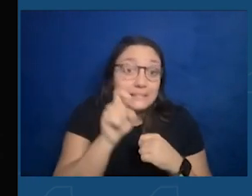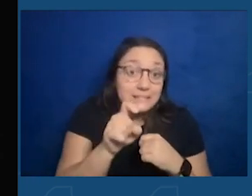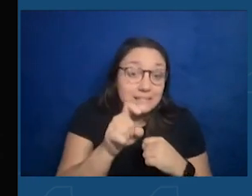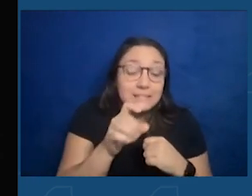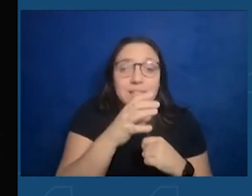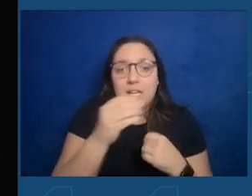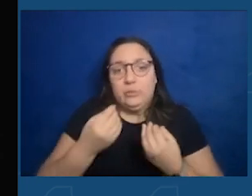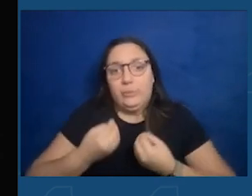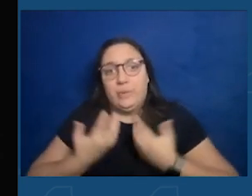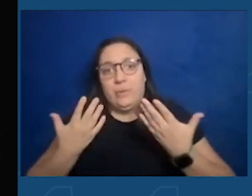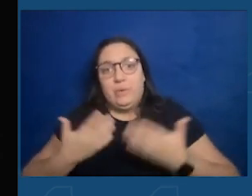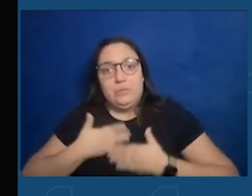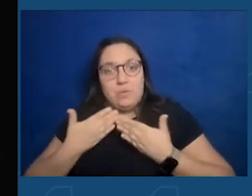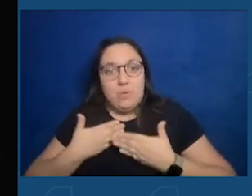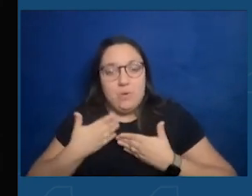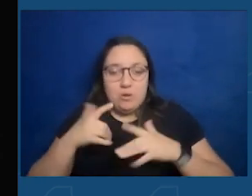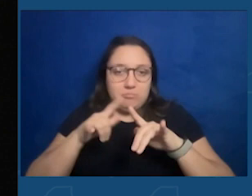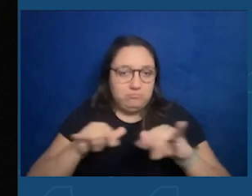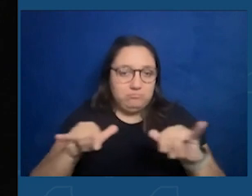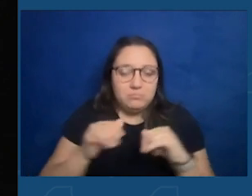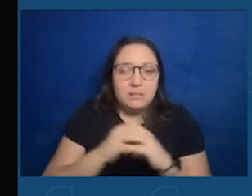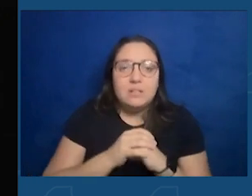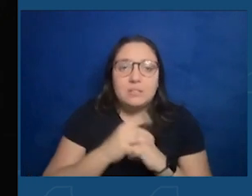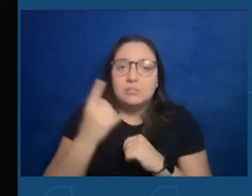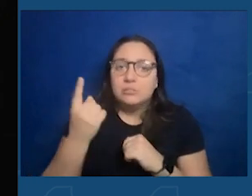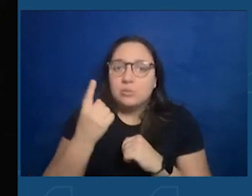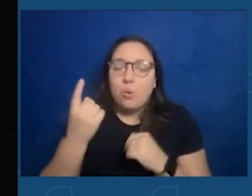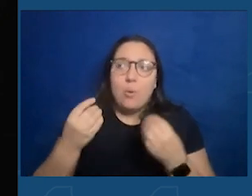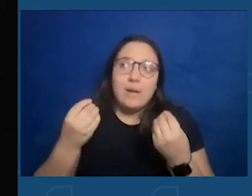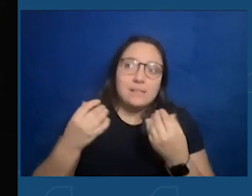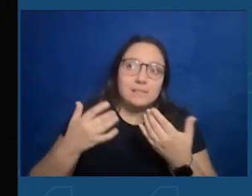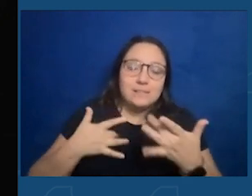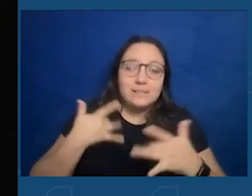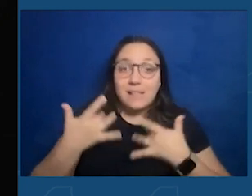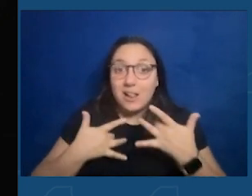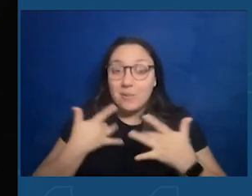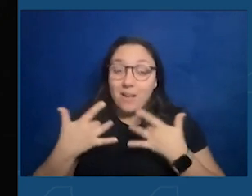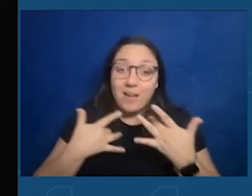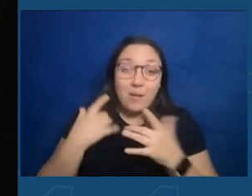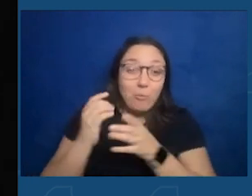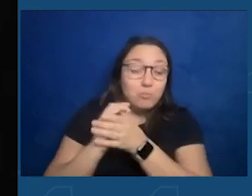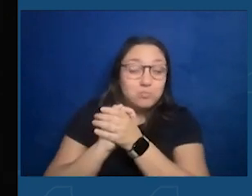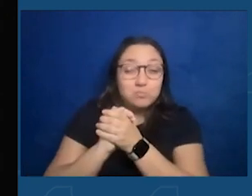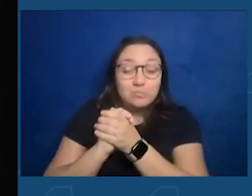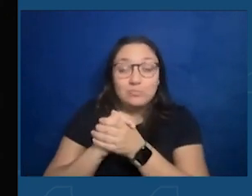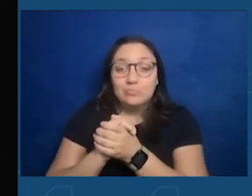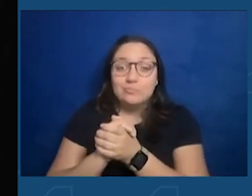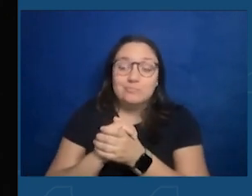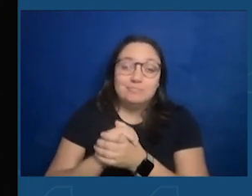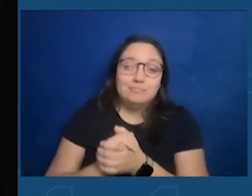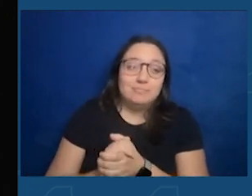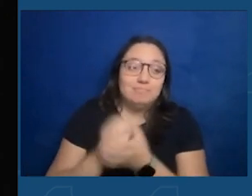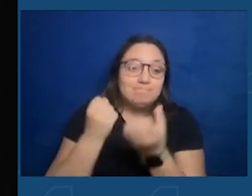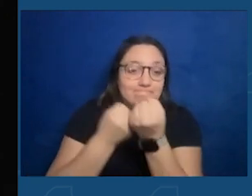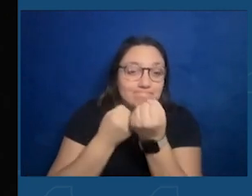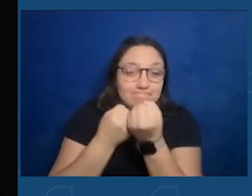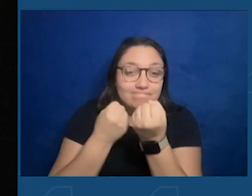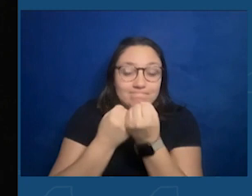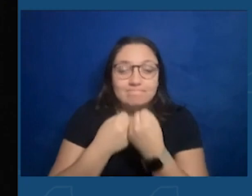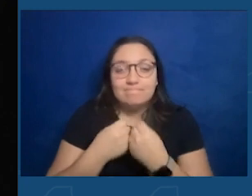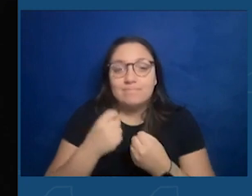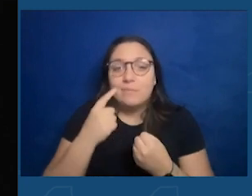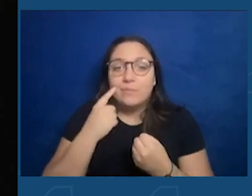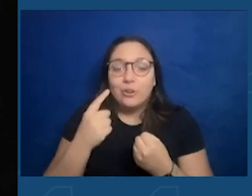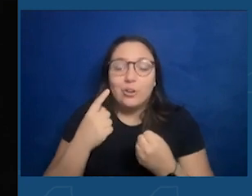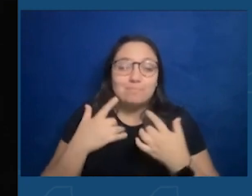joy. She has celebrated the happiest of moments with our community, having been there for multiple